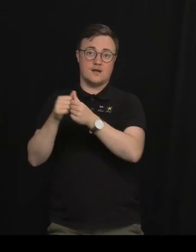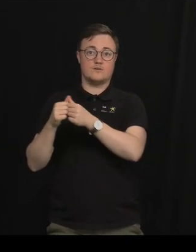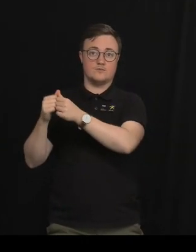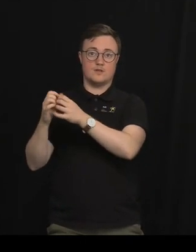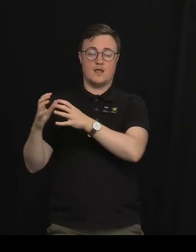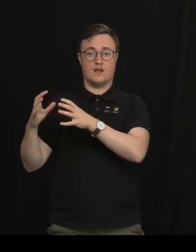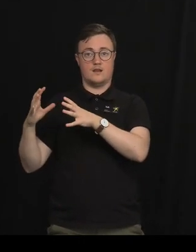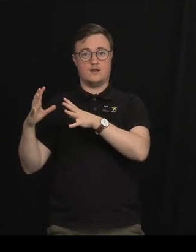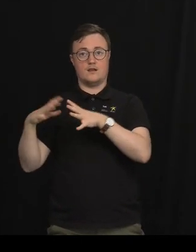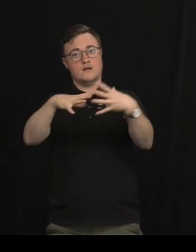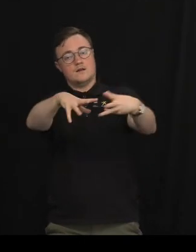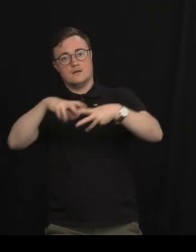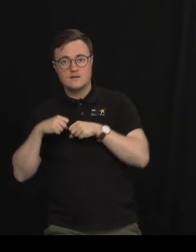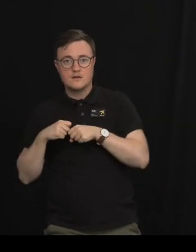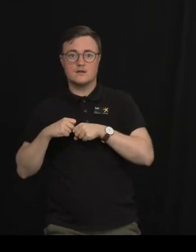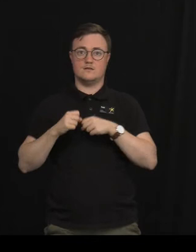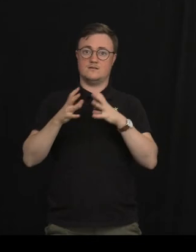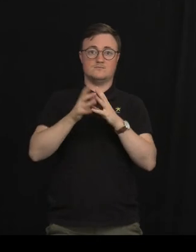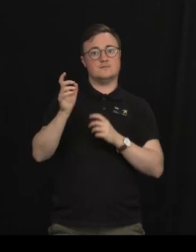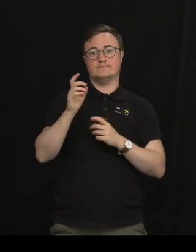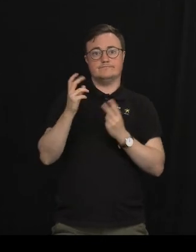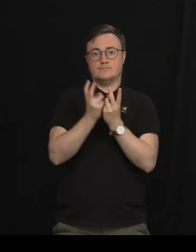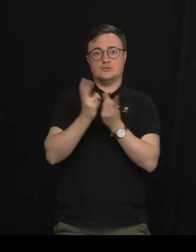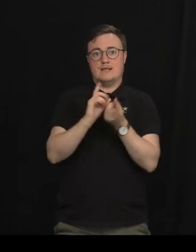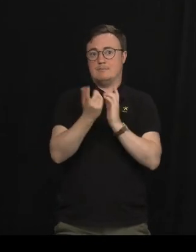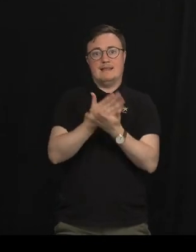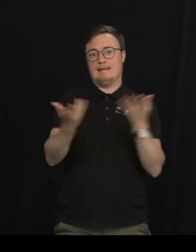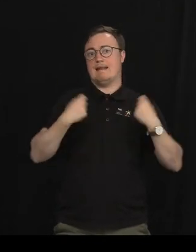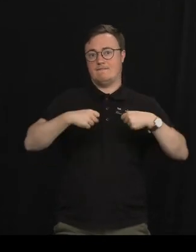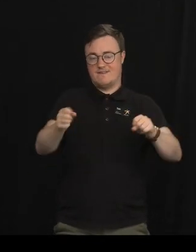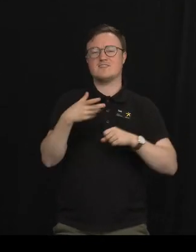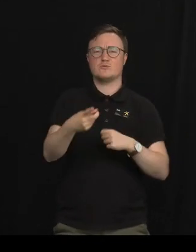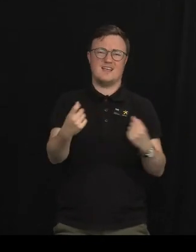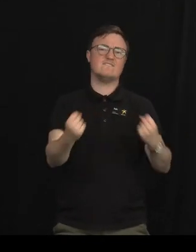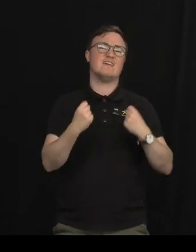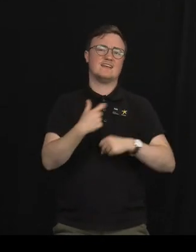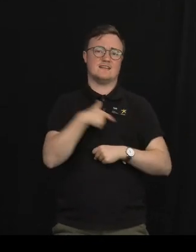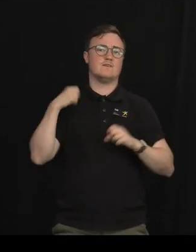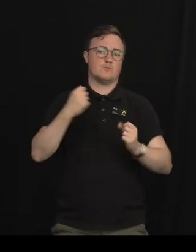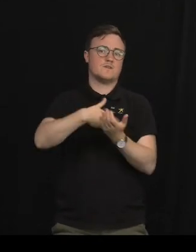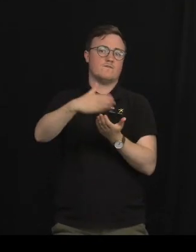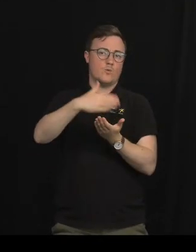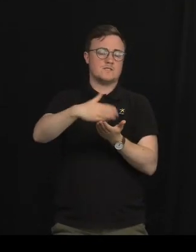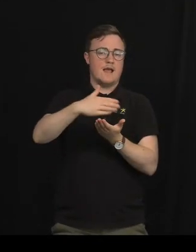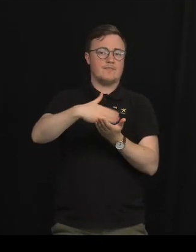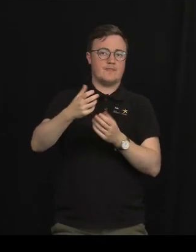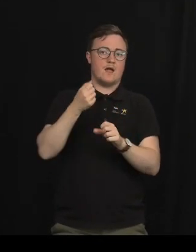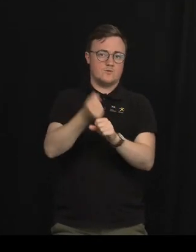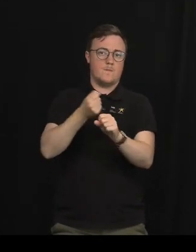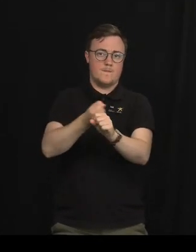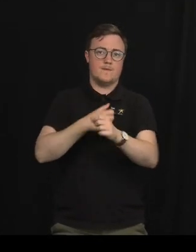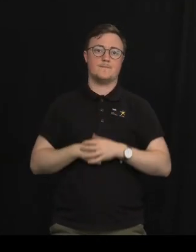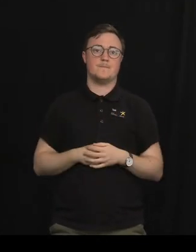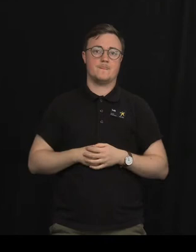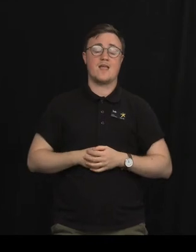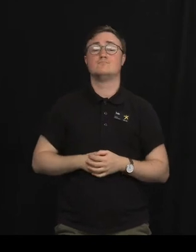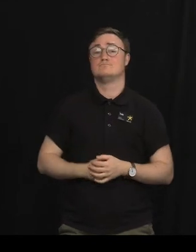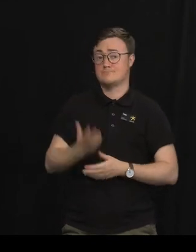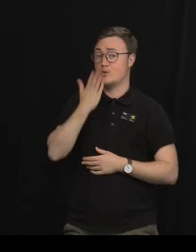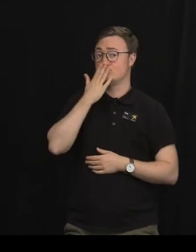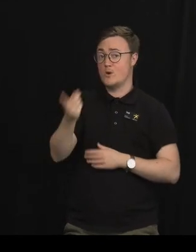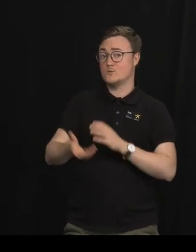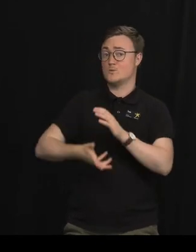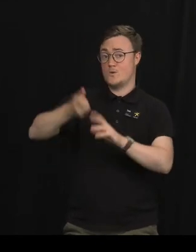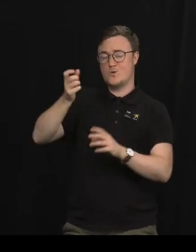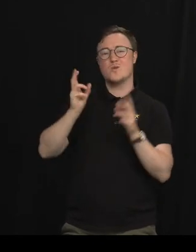before. So that is a very important part for us to continue press for. Great, I'm glad you mentioned that. And I'm also happy